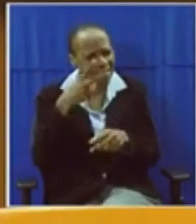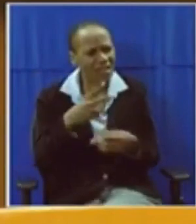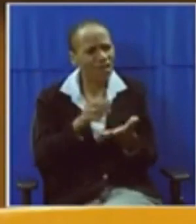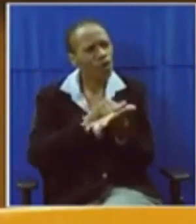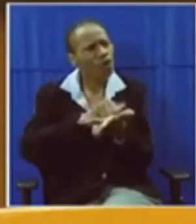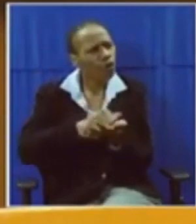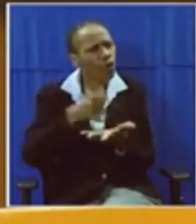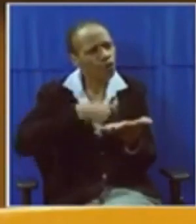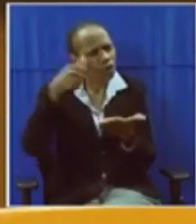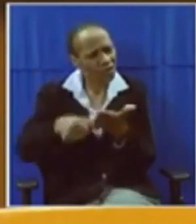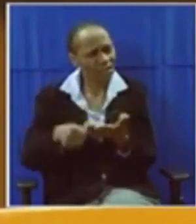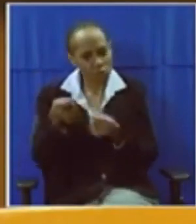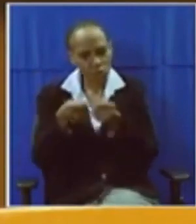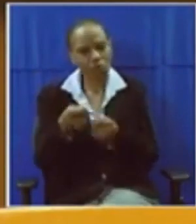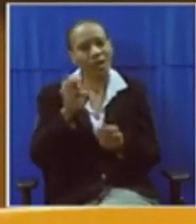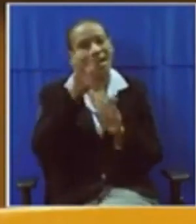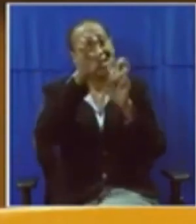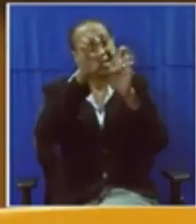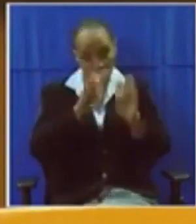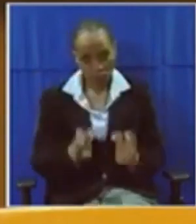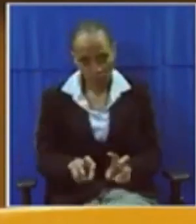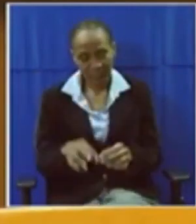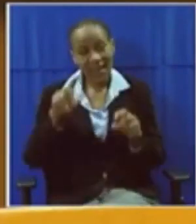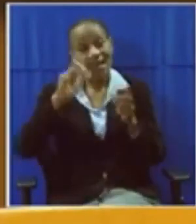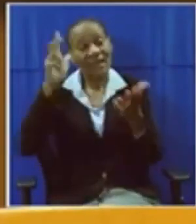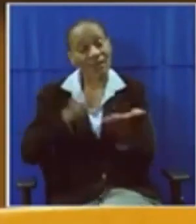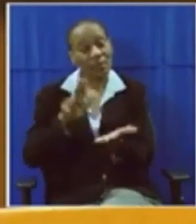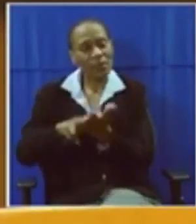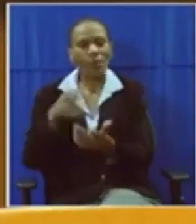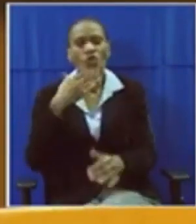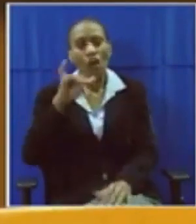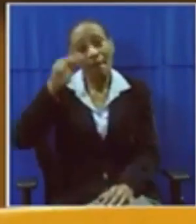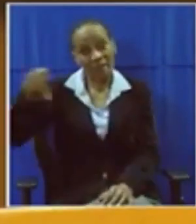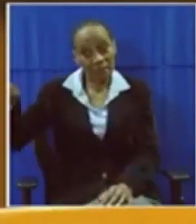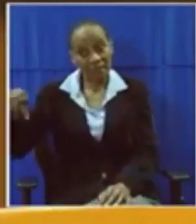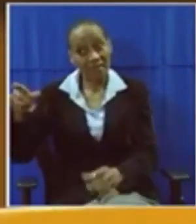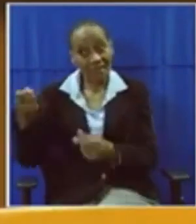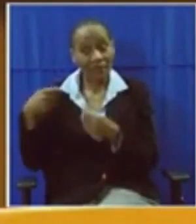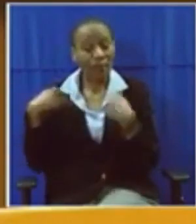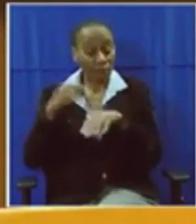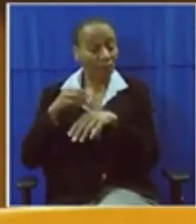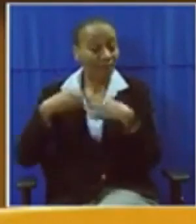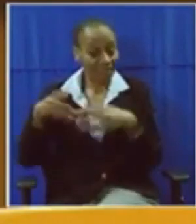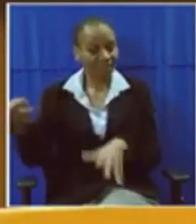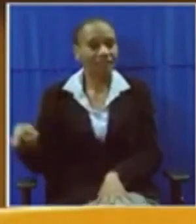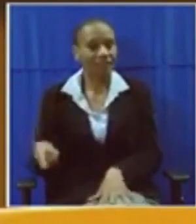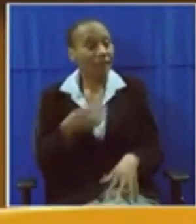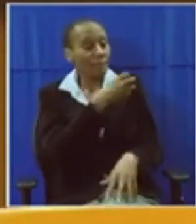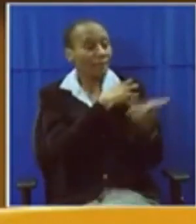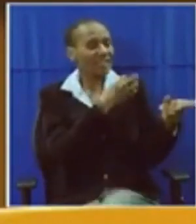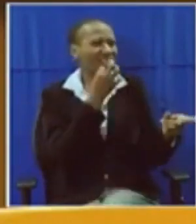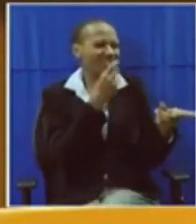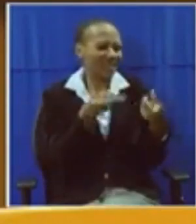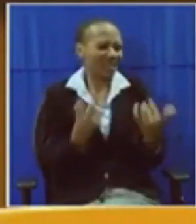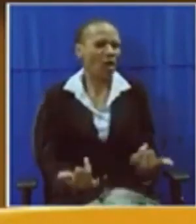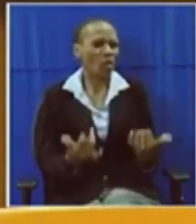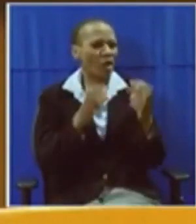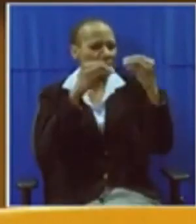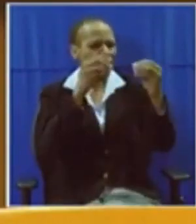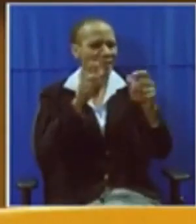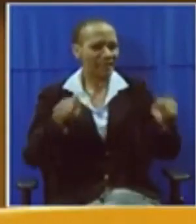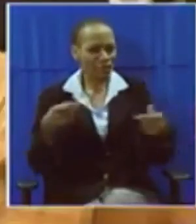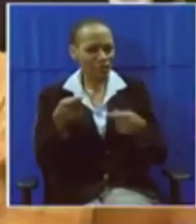toll on Eskom and later complemented by IPPs that the problem started. When Mr. Gordhan says Eskom is too big to manage, he's